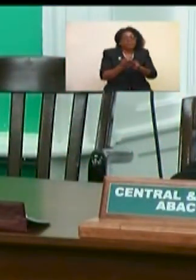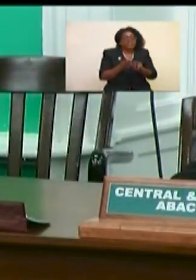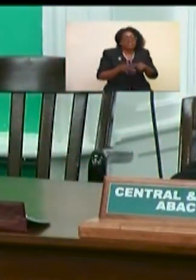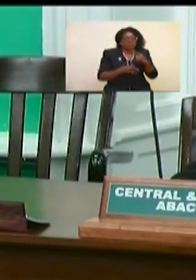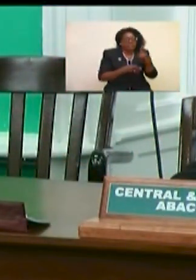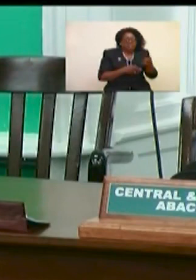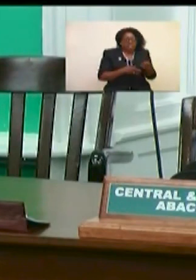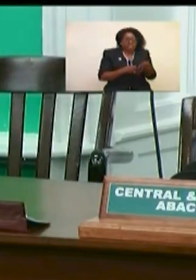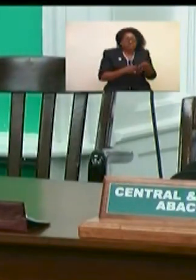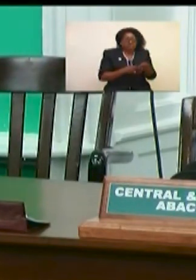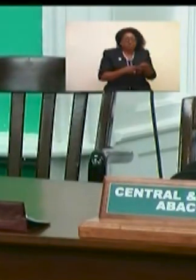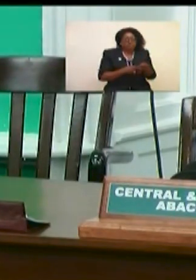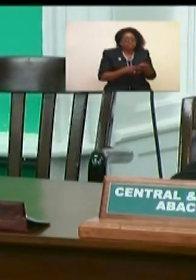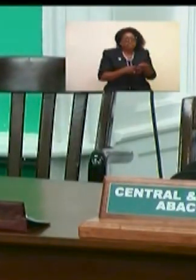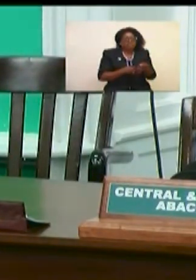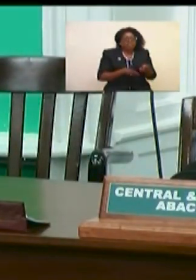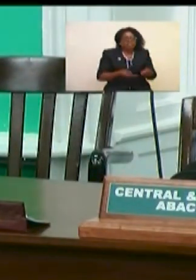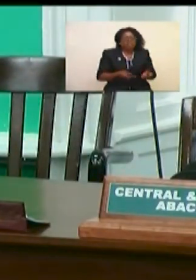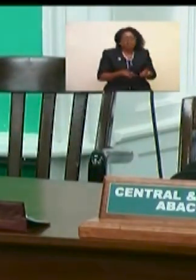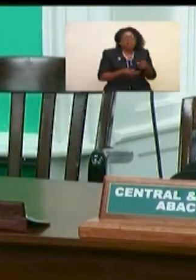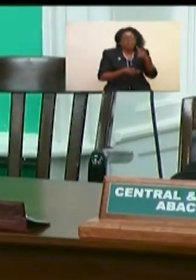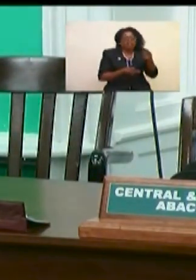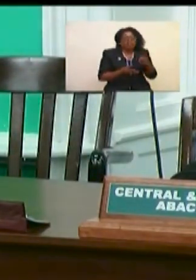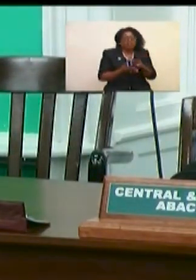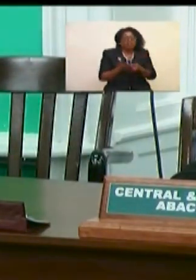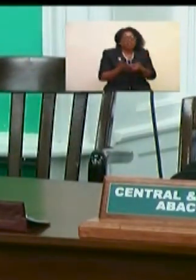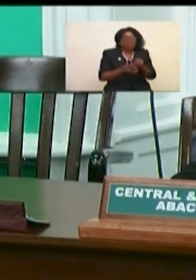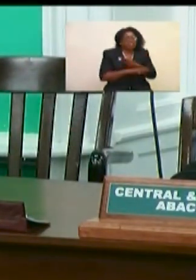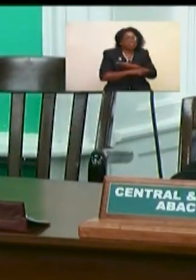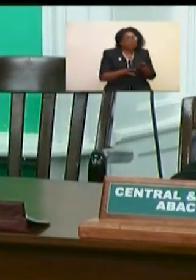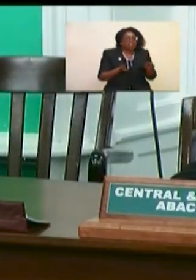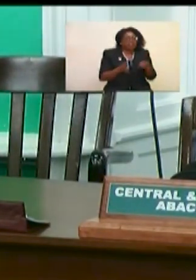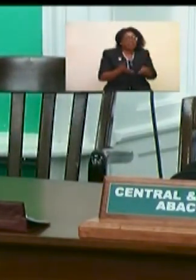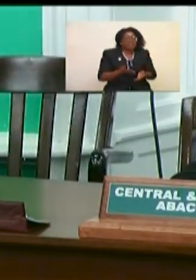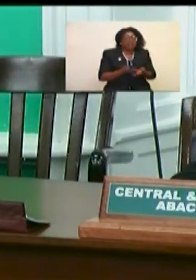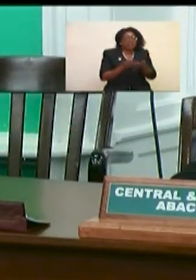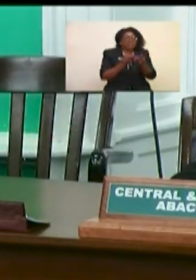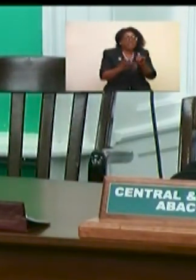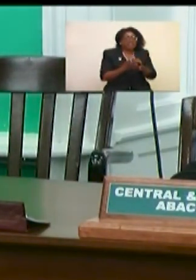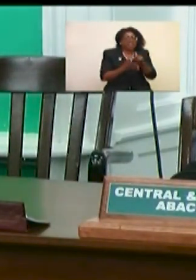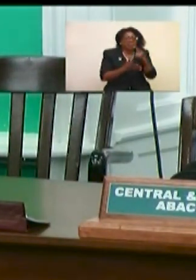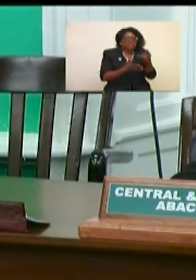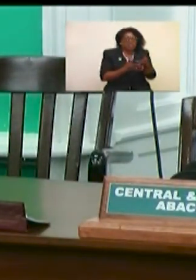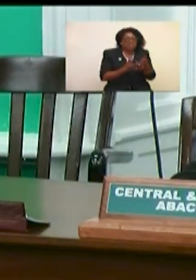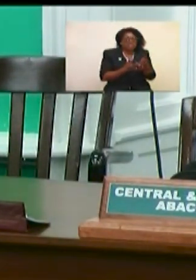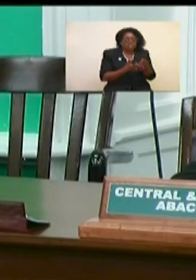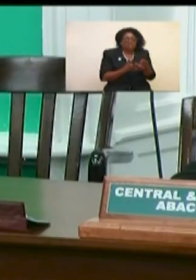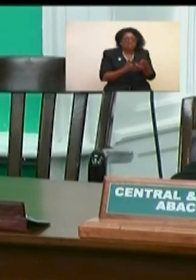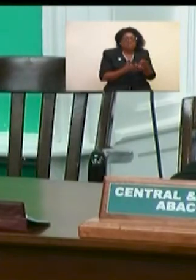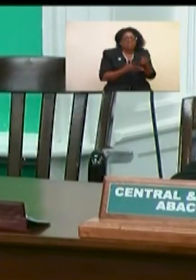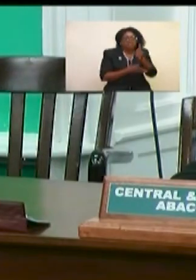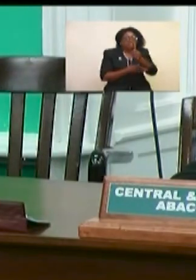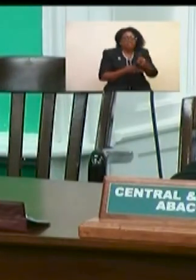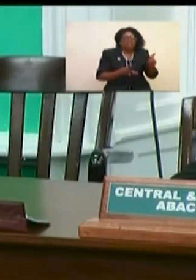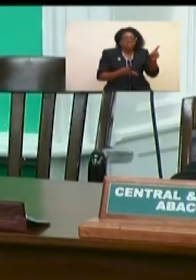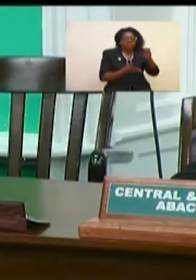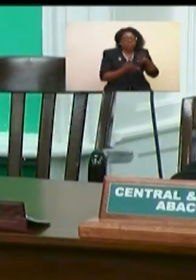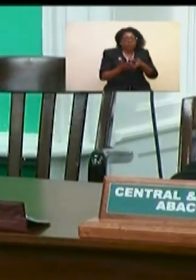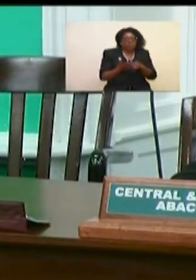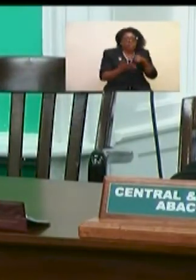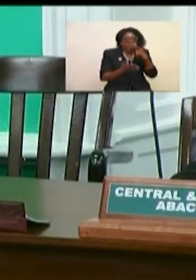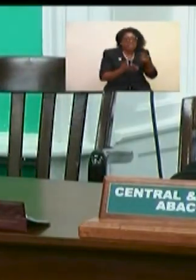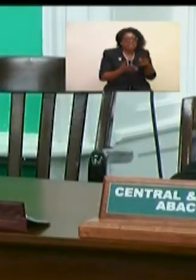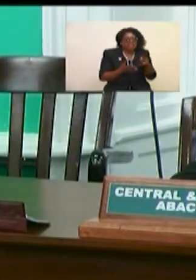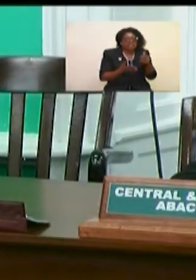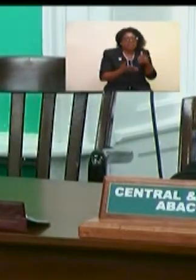allegation. The Deloitte report does not back up that allegation. The Deloitte report specifically